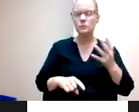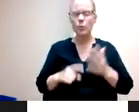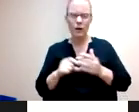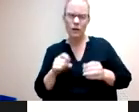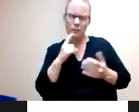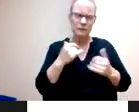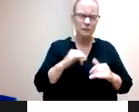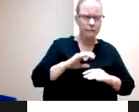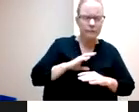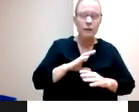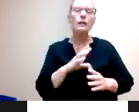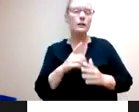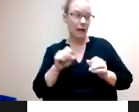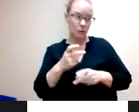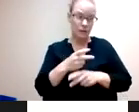we keep you at home?